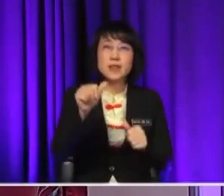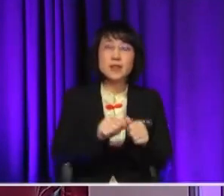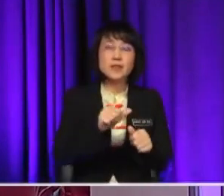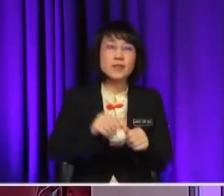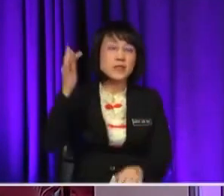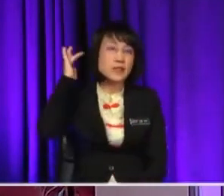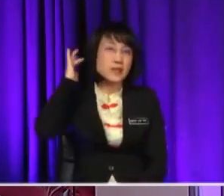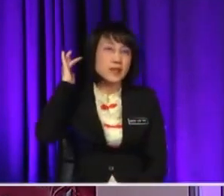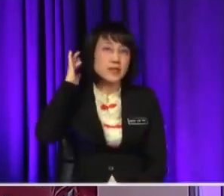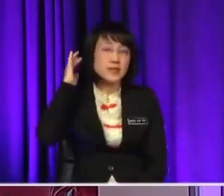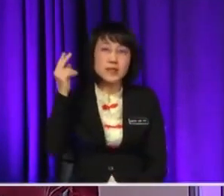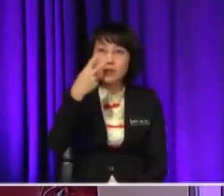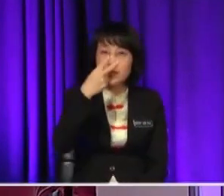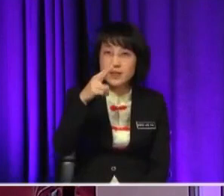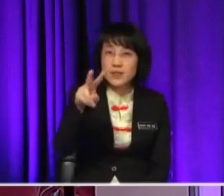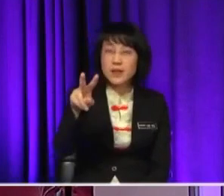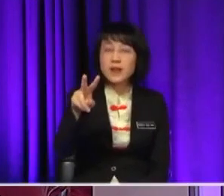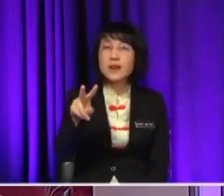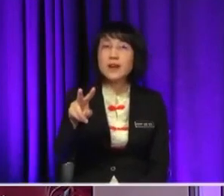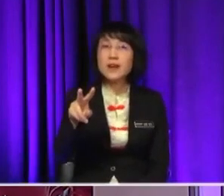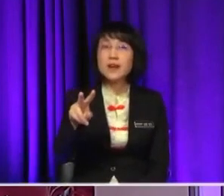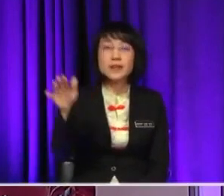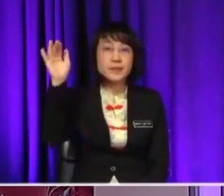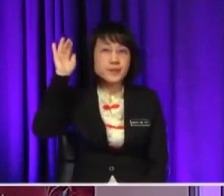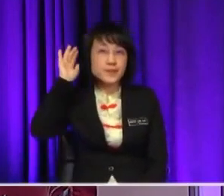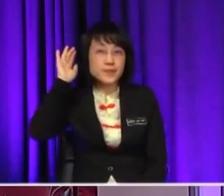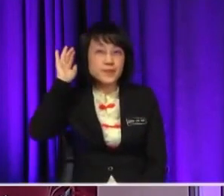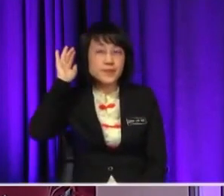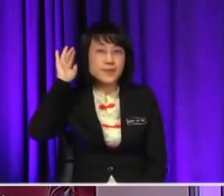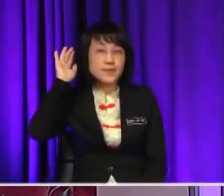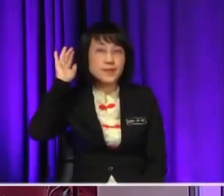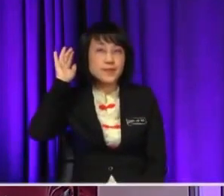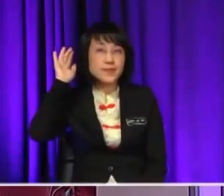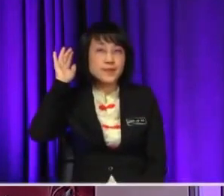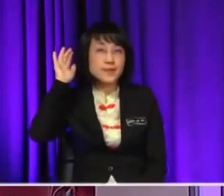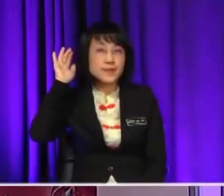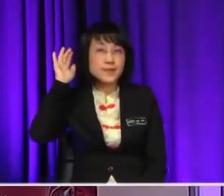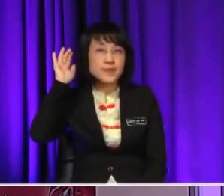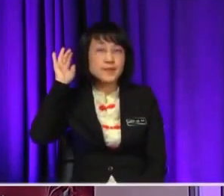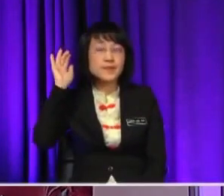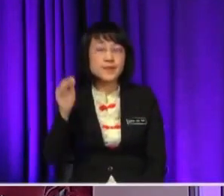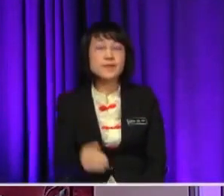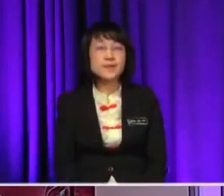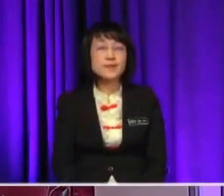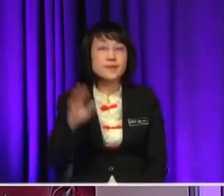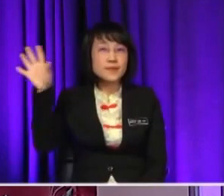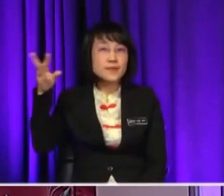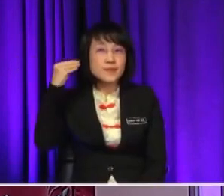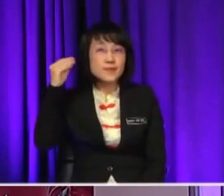you have, your sight, your hearing or audio, usually we just call it sound, sound